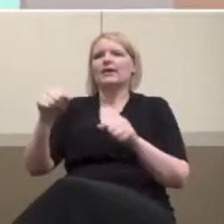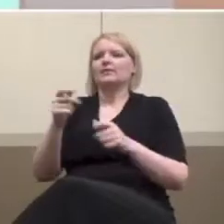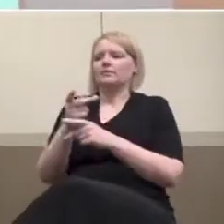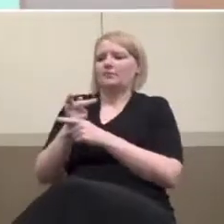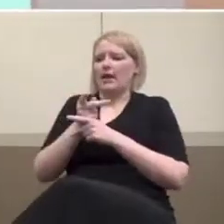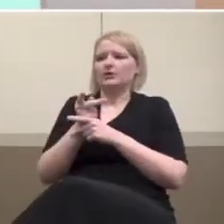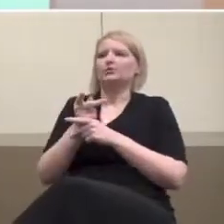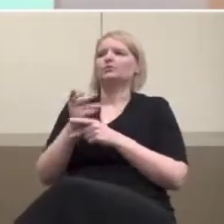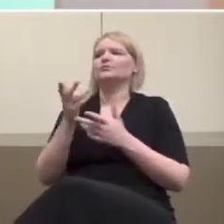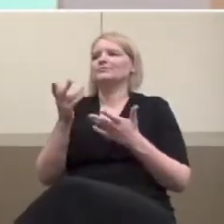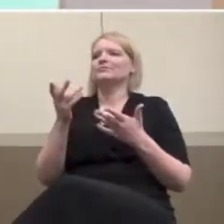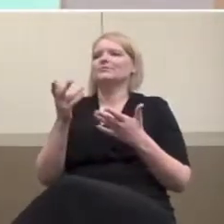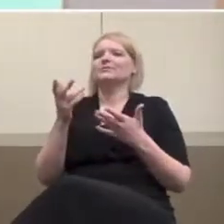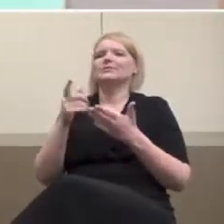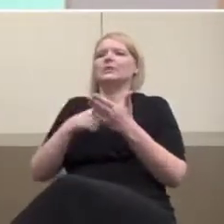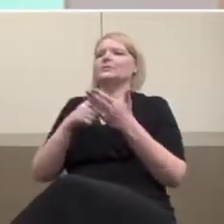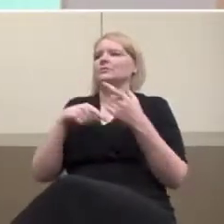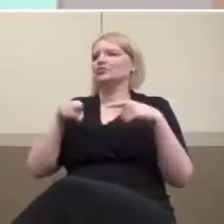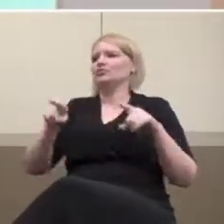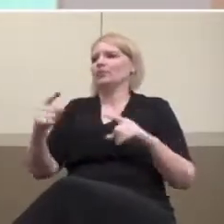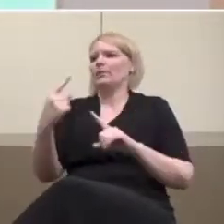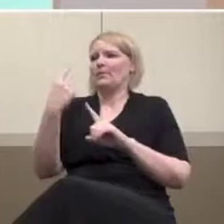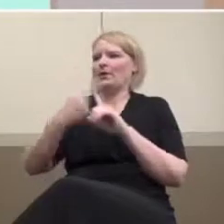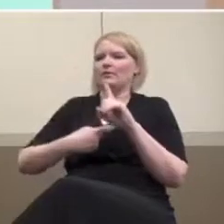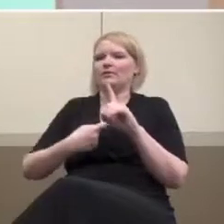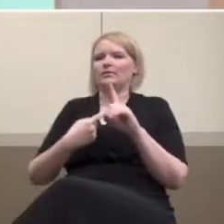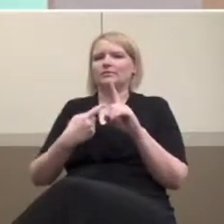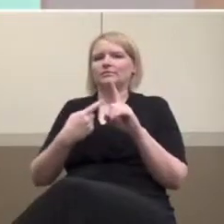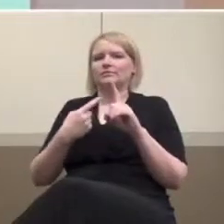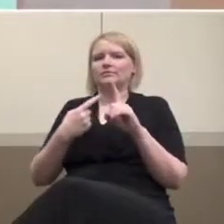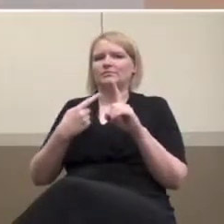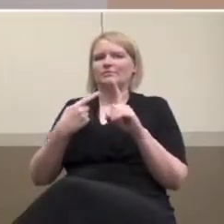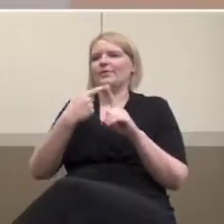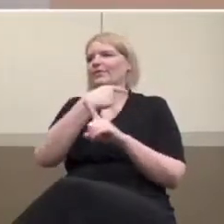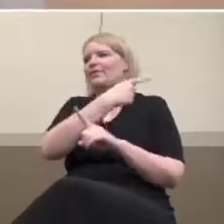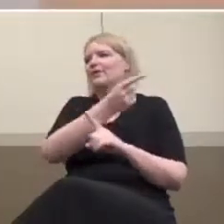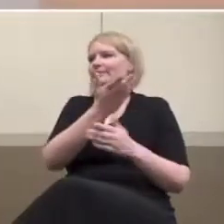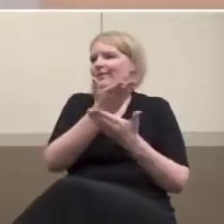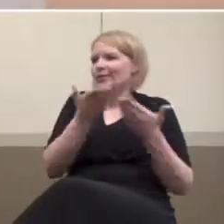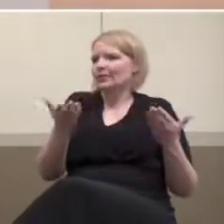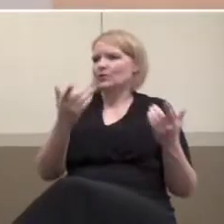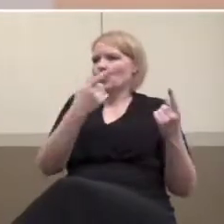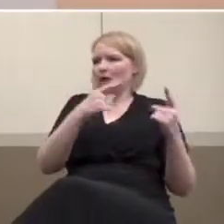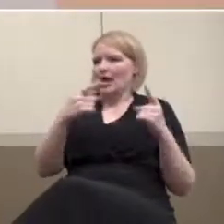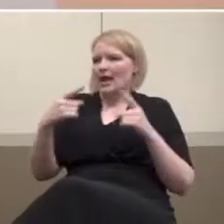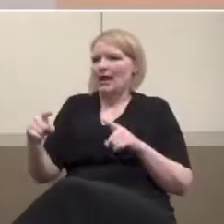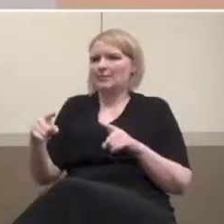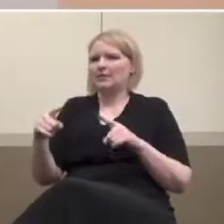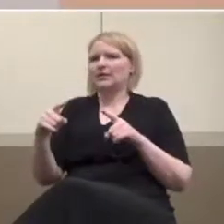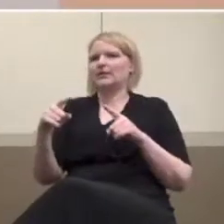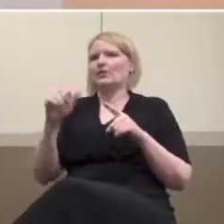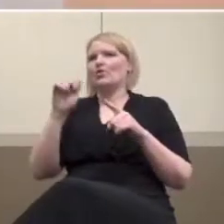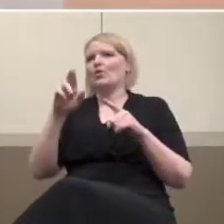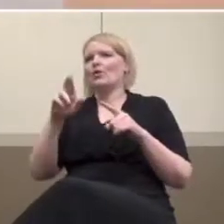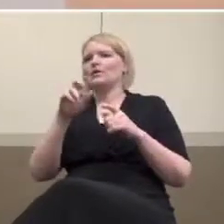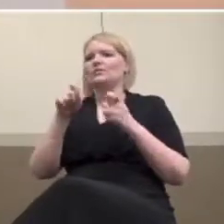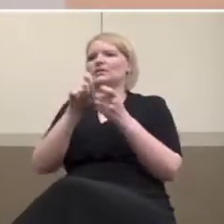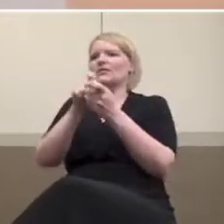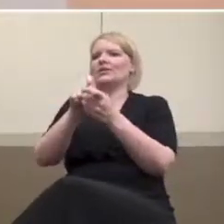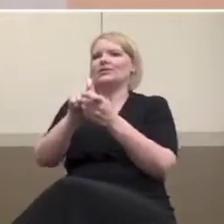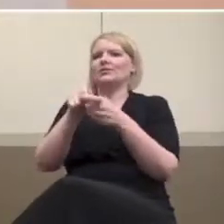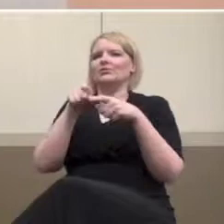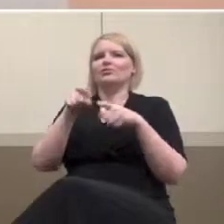certain times of the month that were, these things were happening, or certain times during the day that